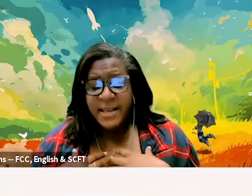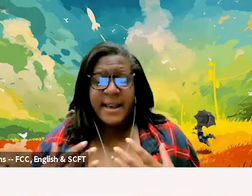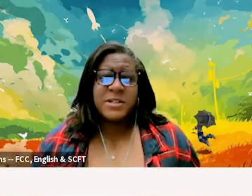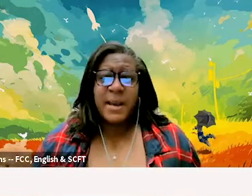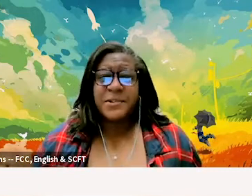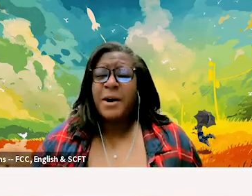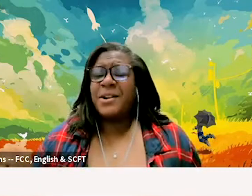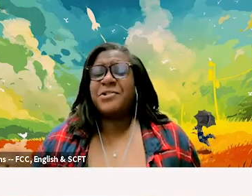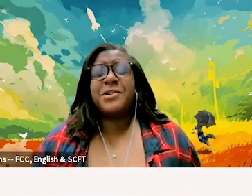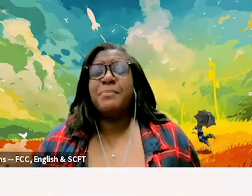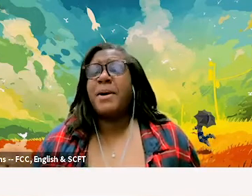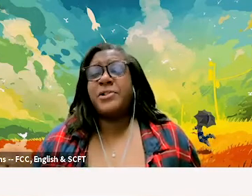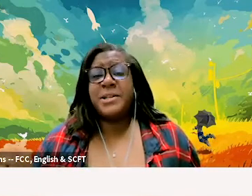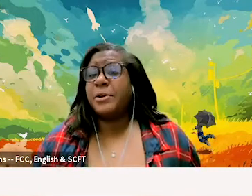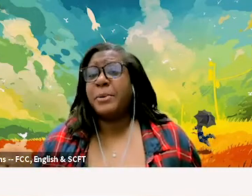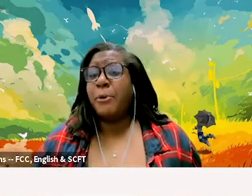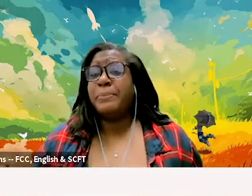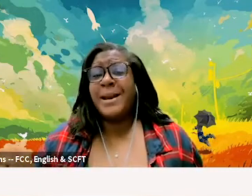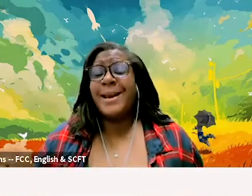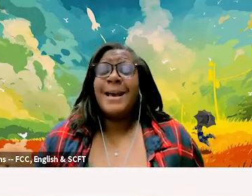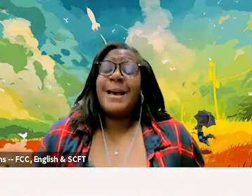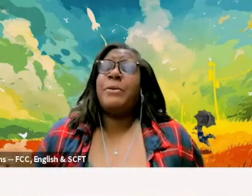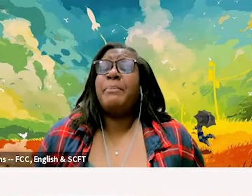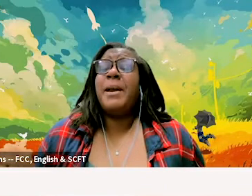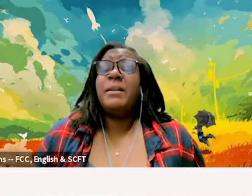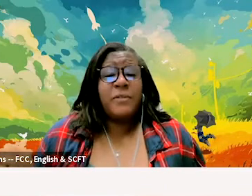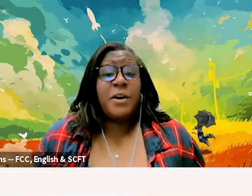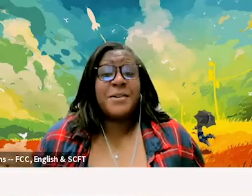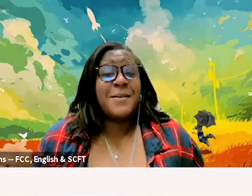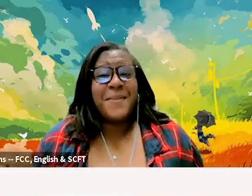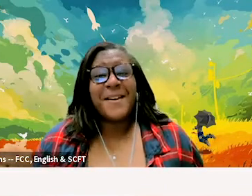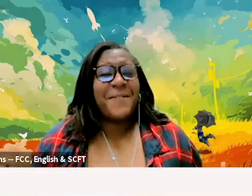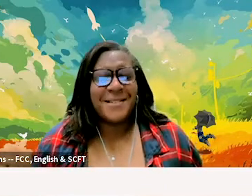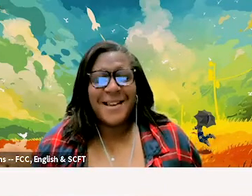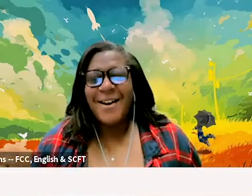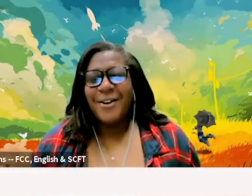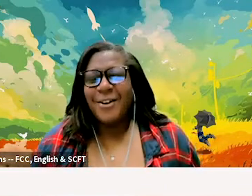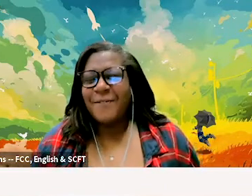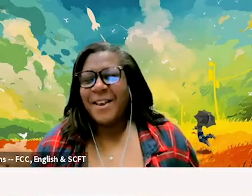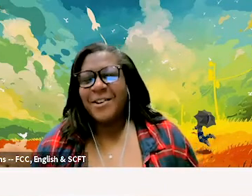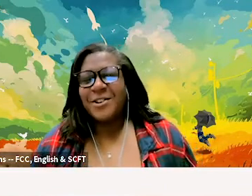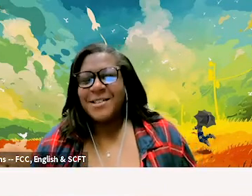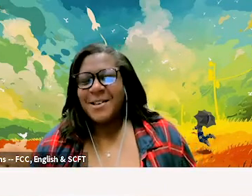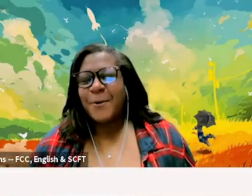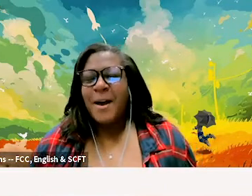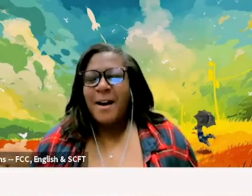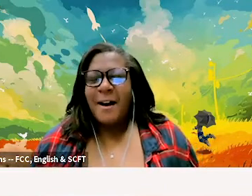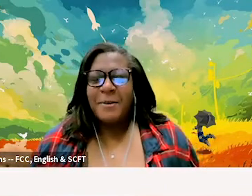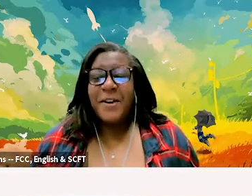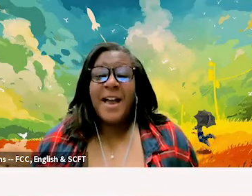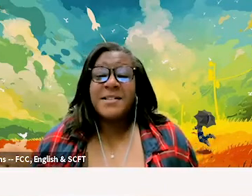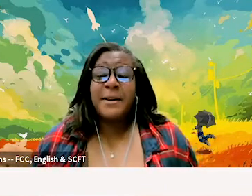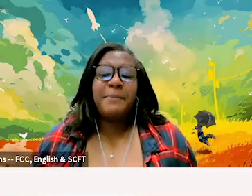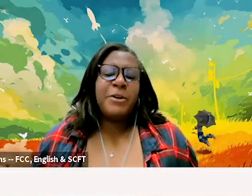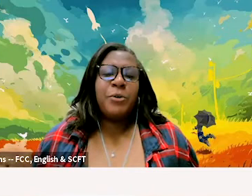division has a campus page, but it's just much easier and more immediate, and you get paid if you go to something like a flex day or convocation. So